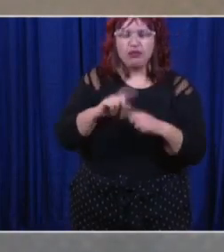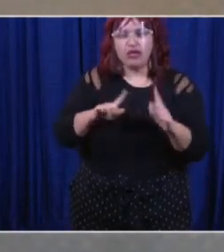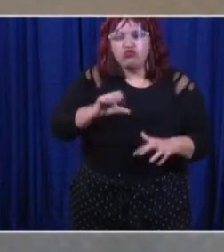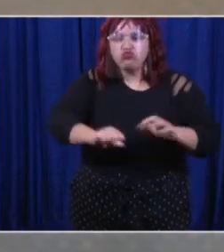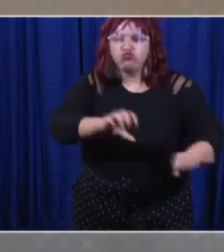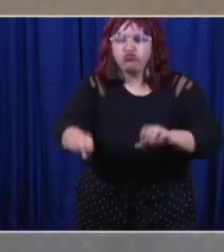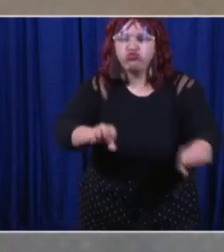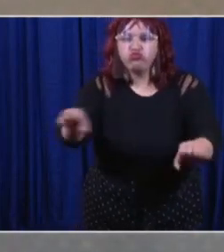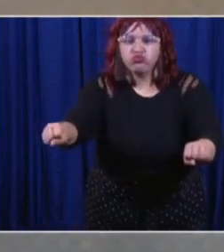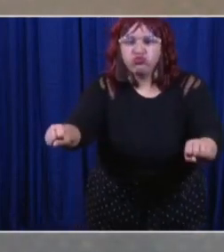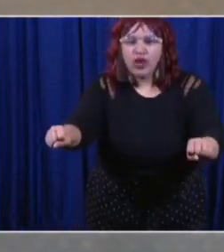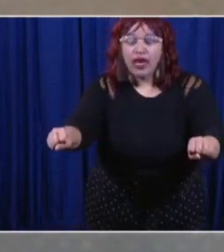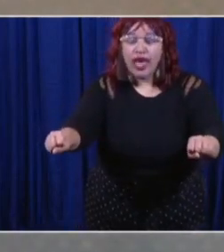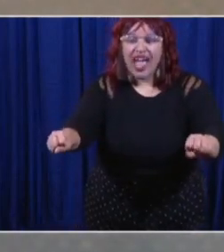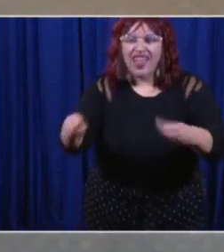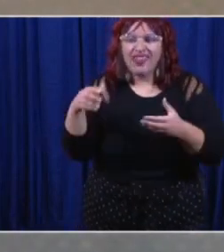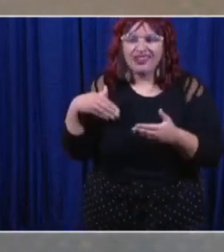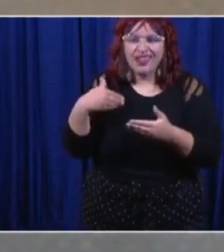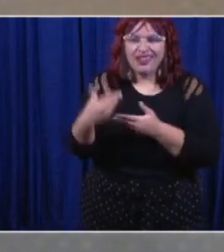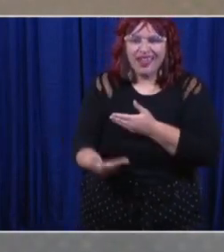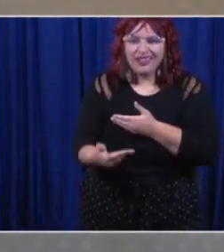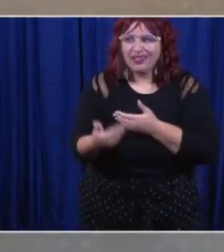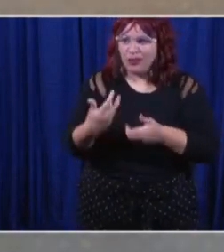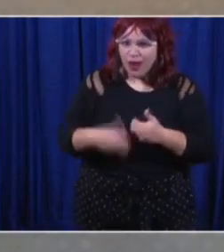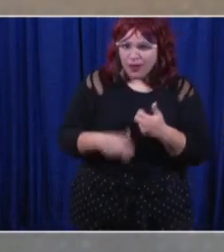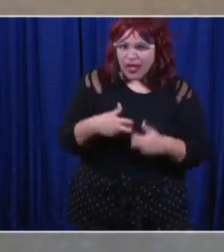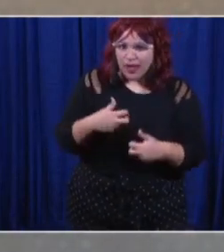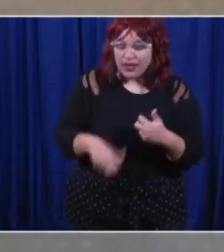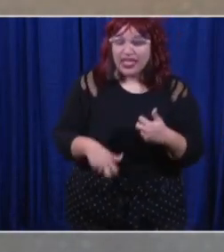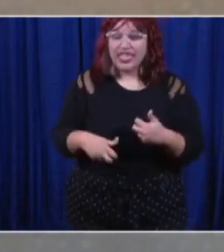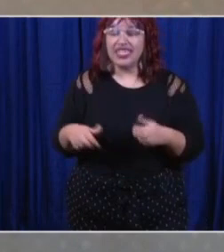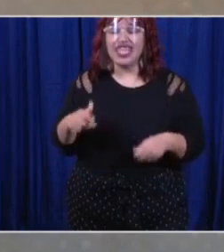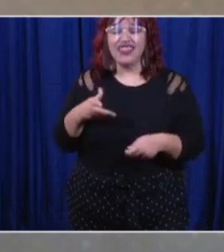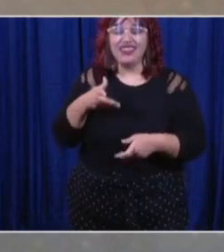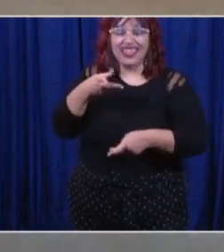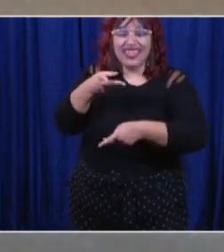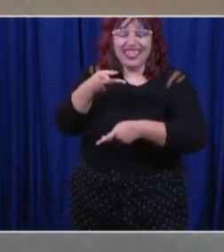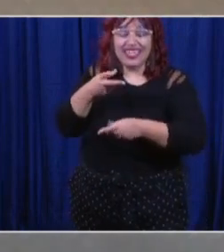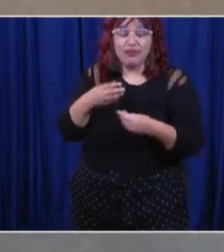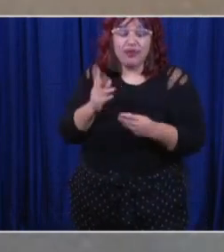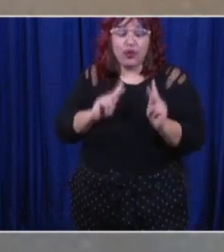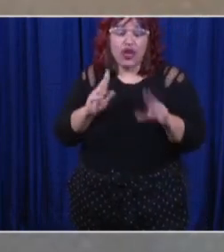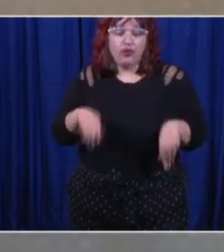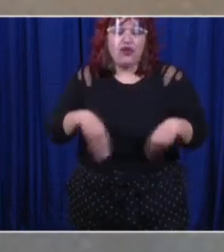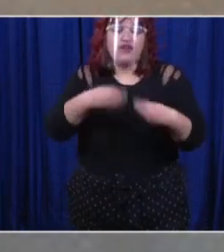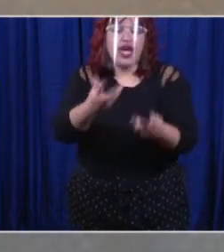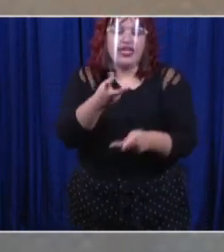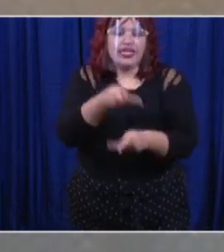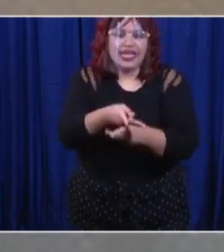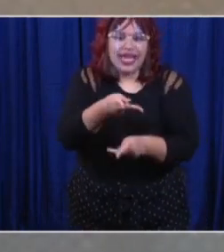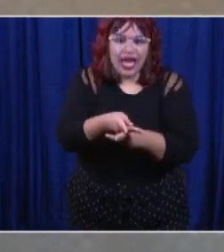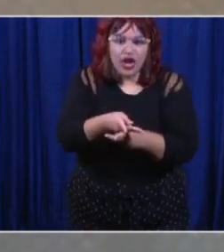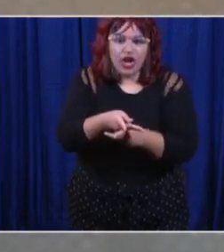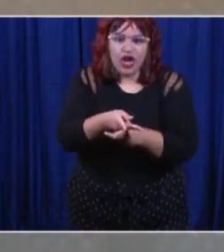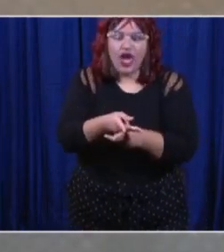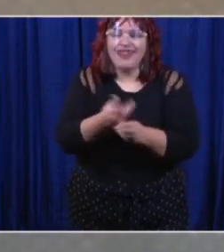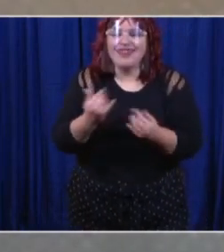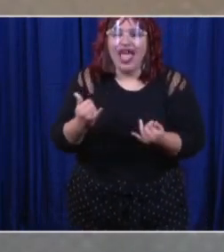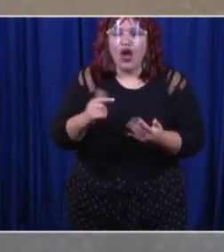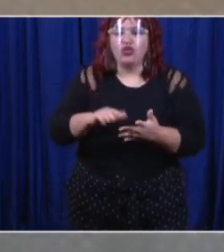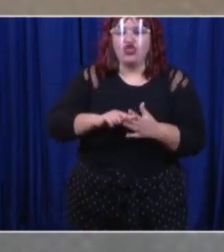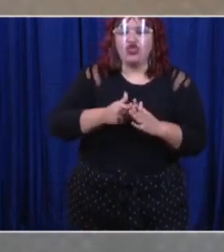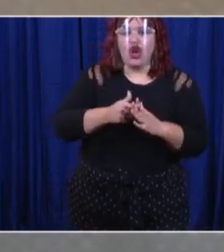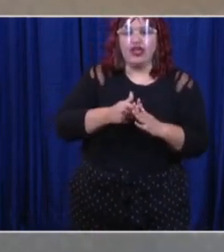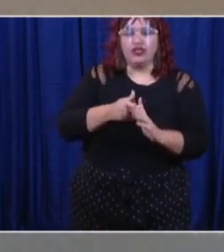coming down with COVID. We have over 300 out at the Cleveland Clinic alone today. And we learned about similar numbers on our